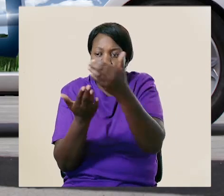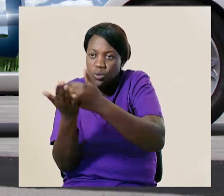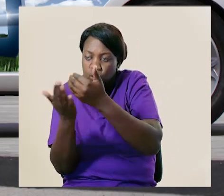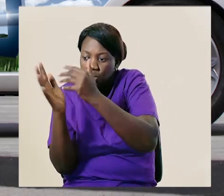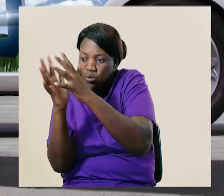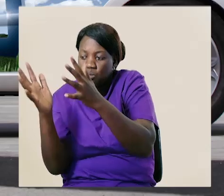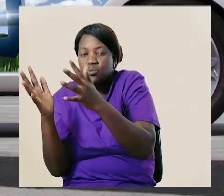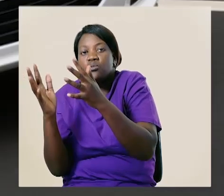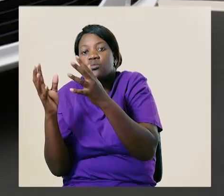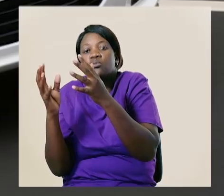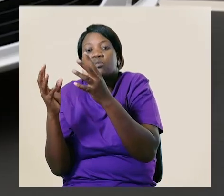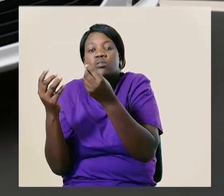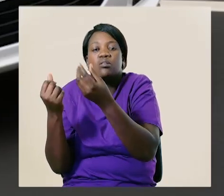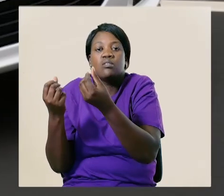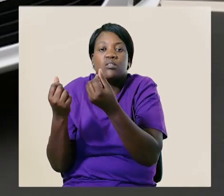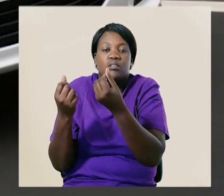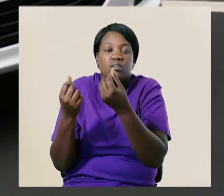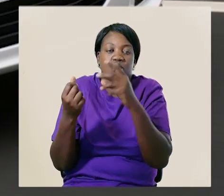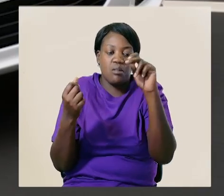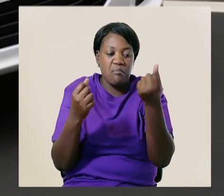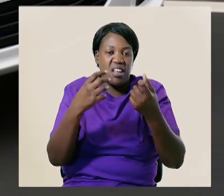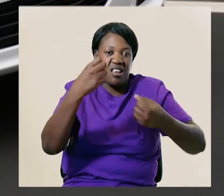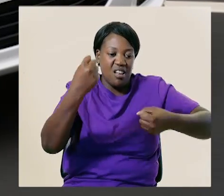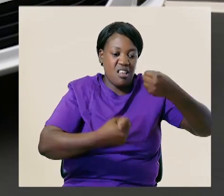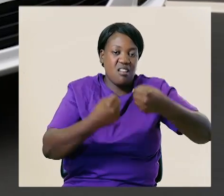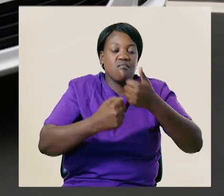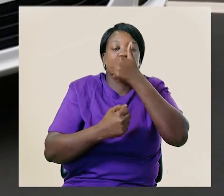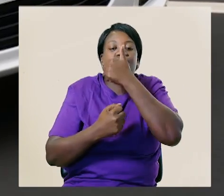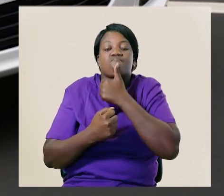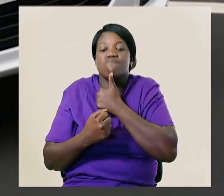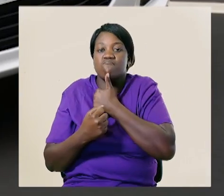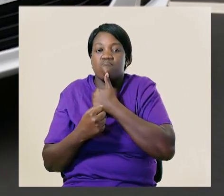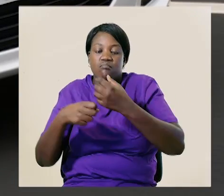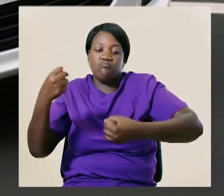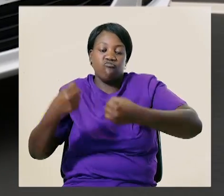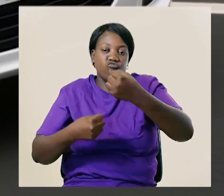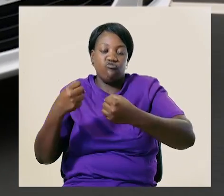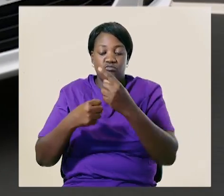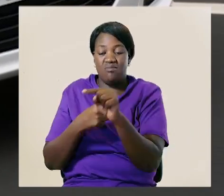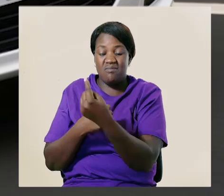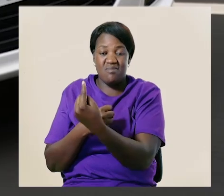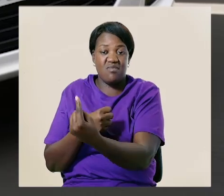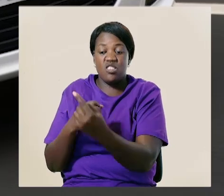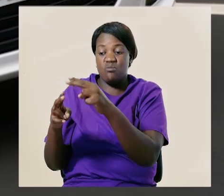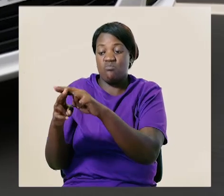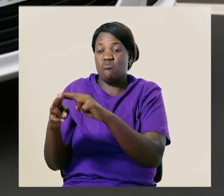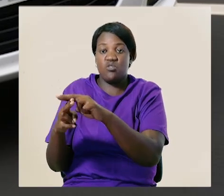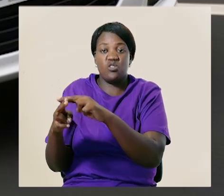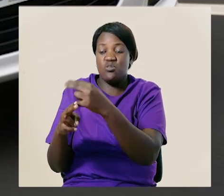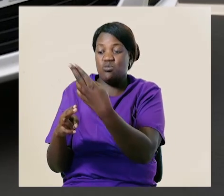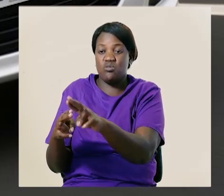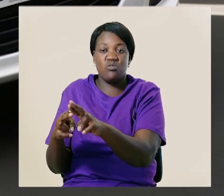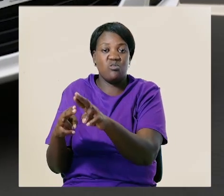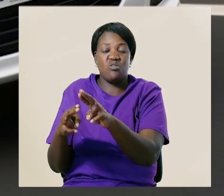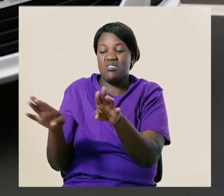If, for example, you would buy a car for your private use, this is consumption. You are not